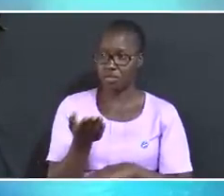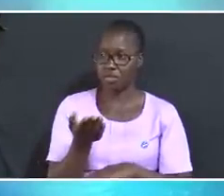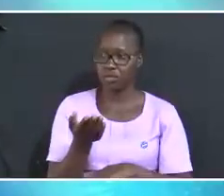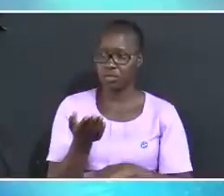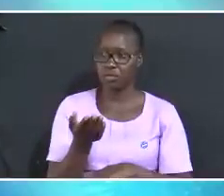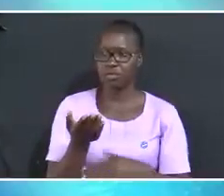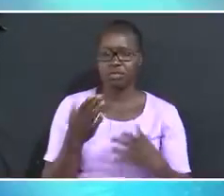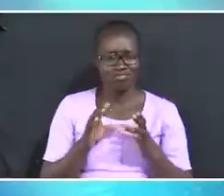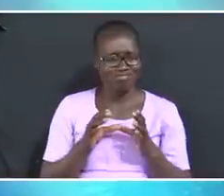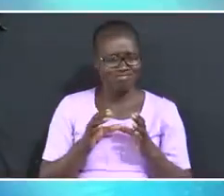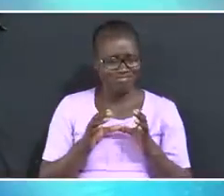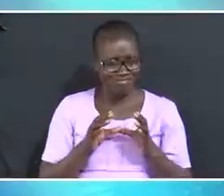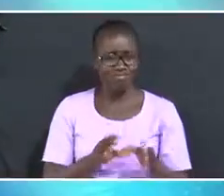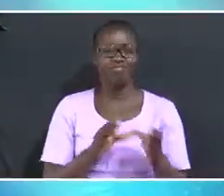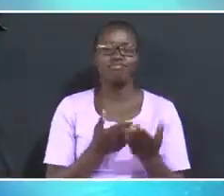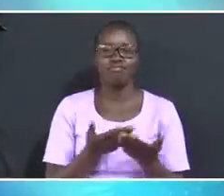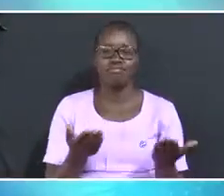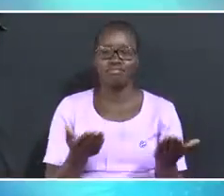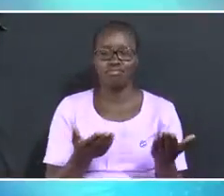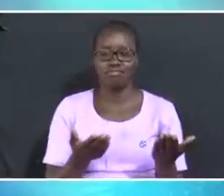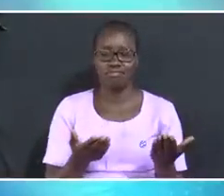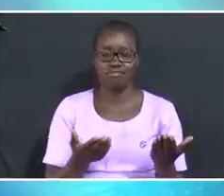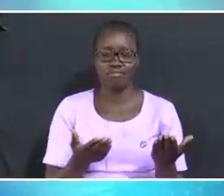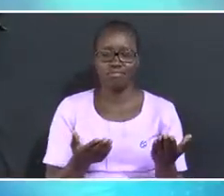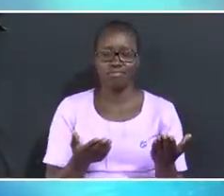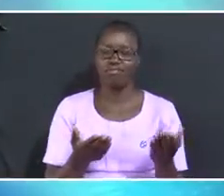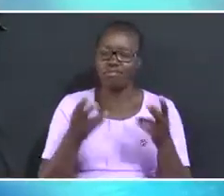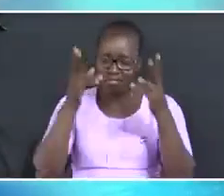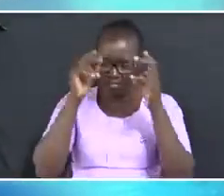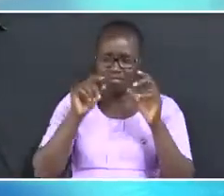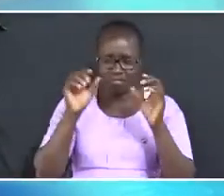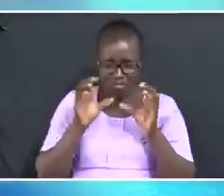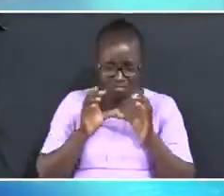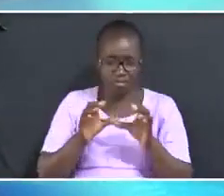People can push you there. Satan can push you there.